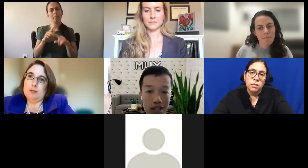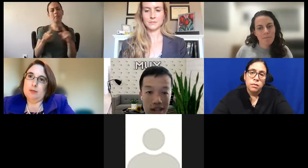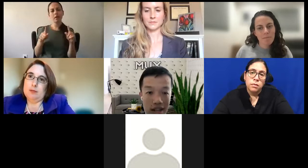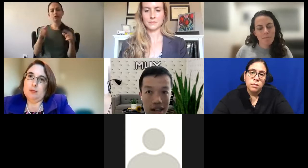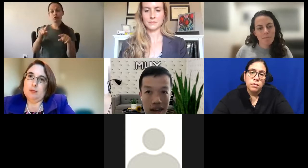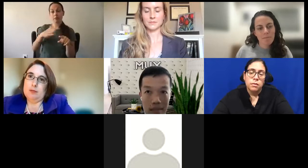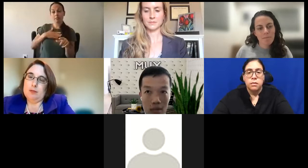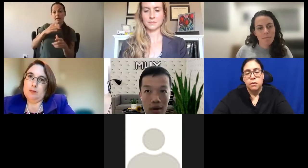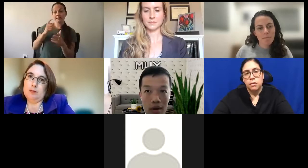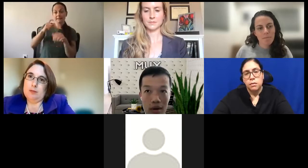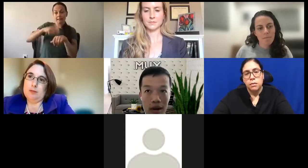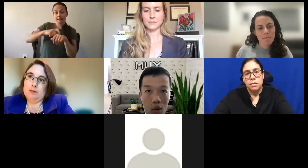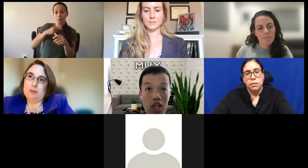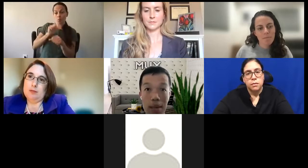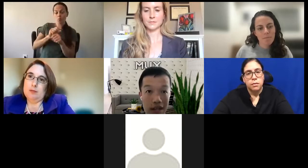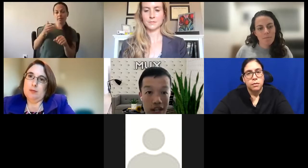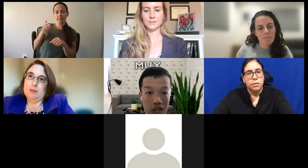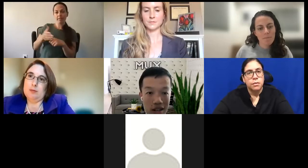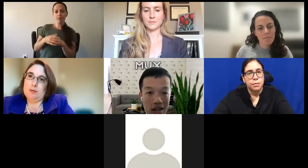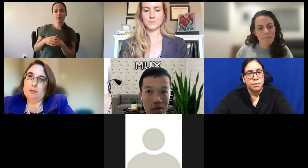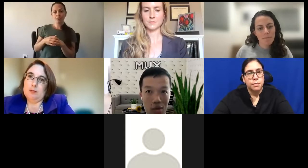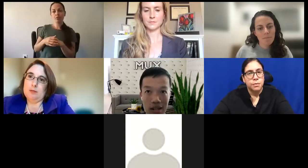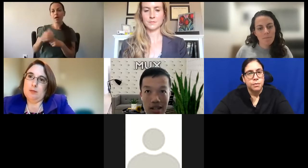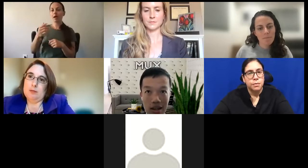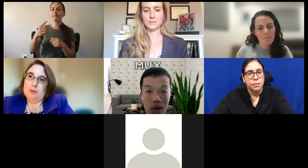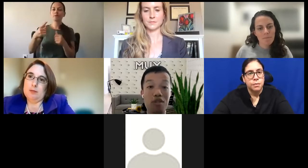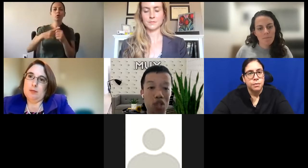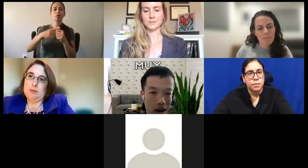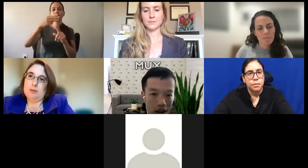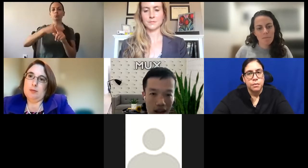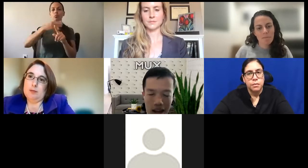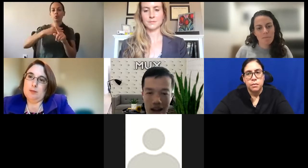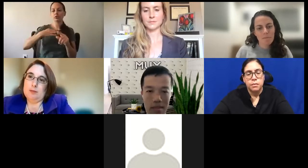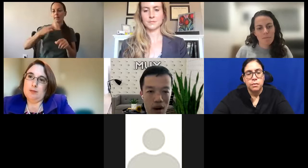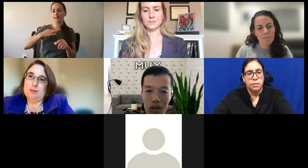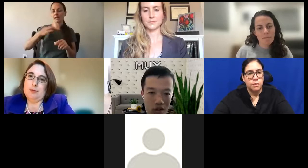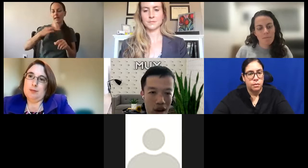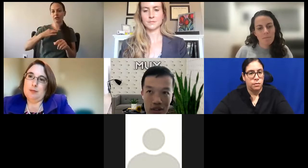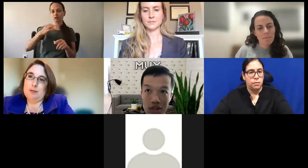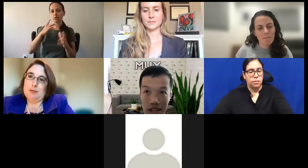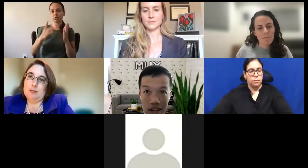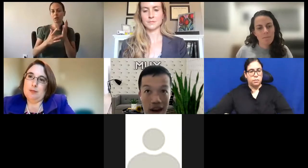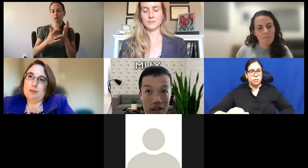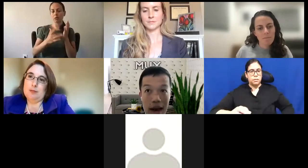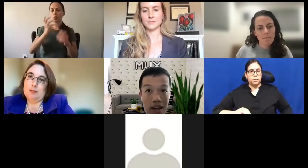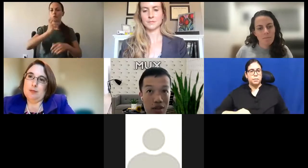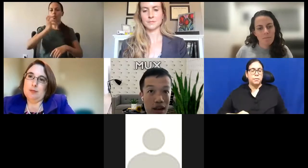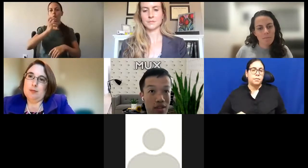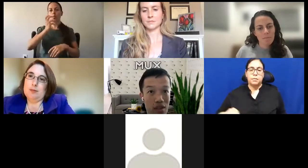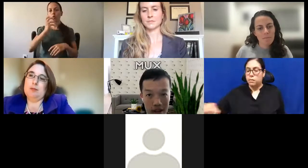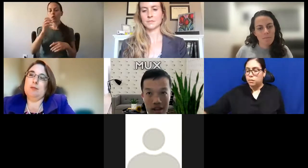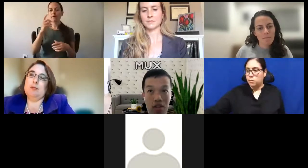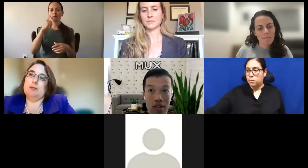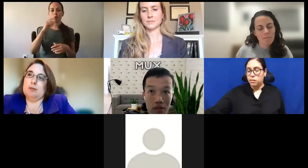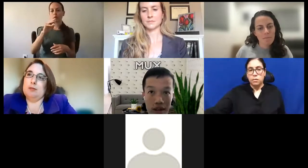like a mobile first mortgage application was revolutionary. All the loan officers that I talked to back